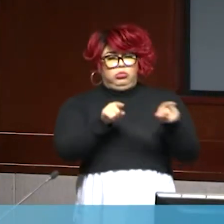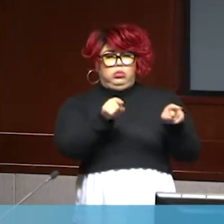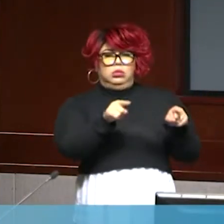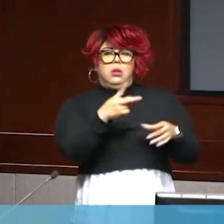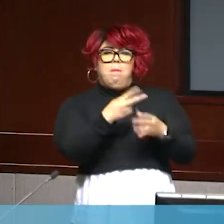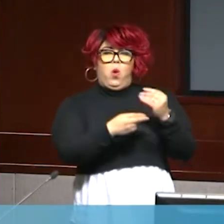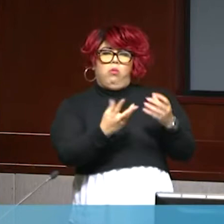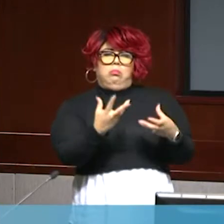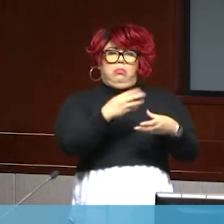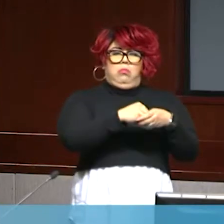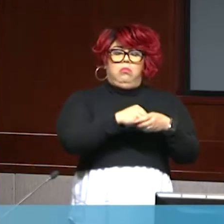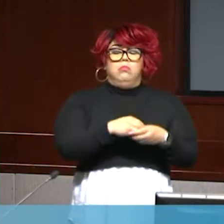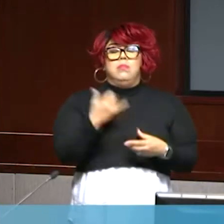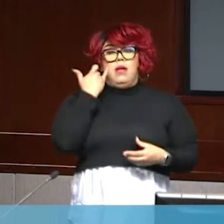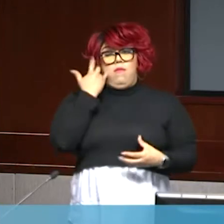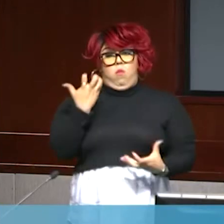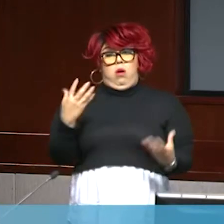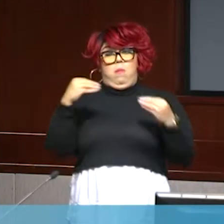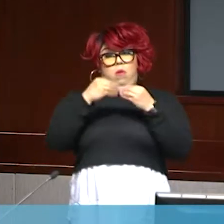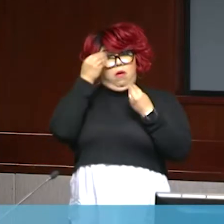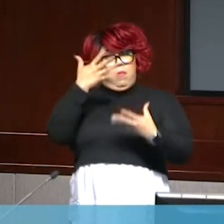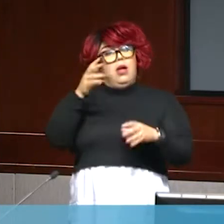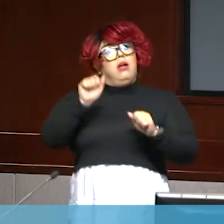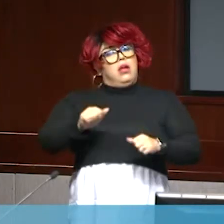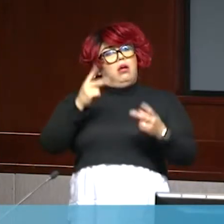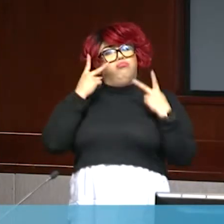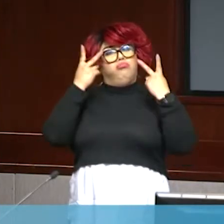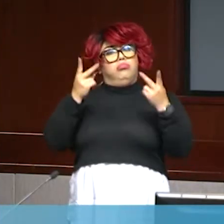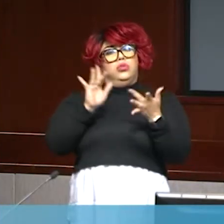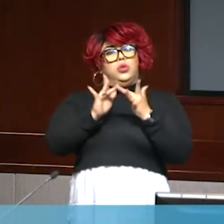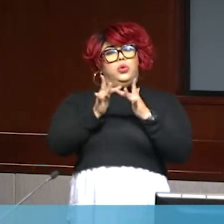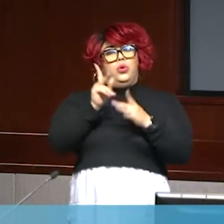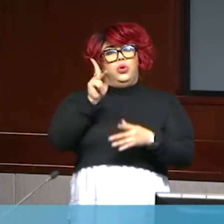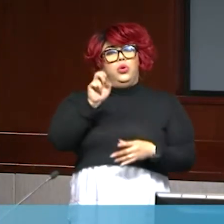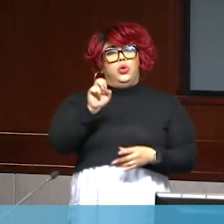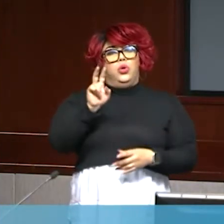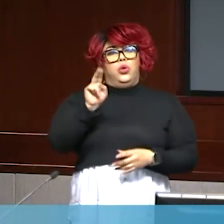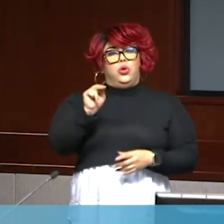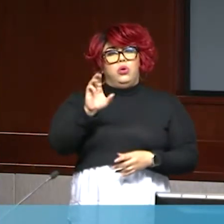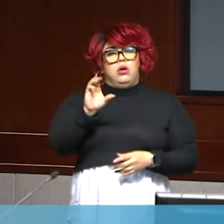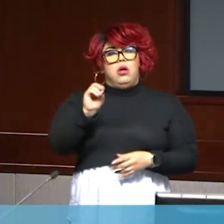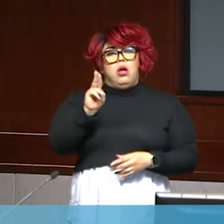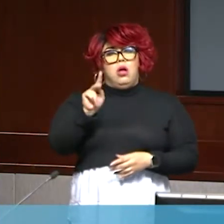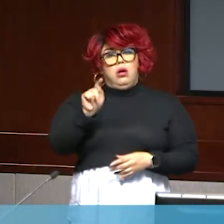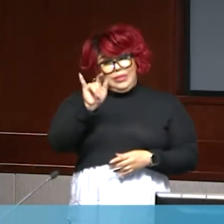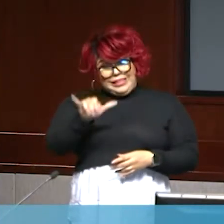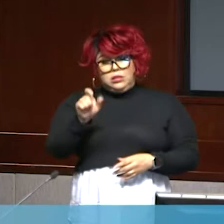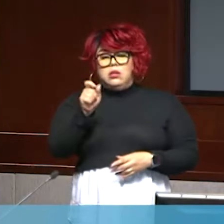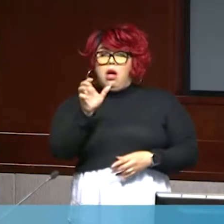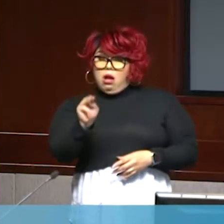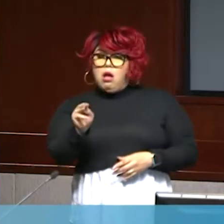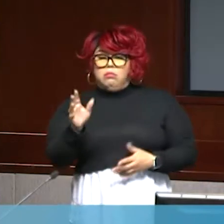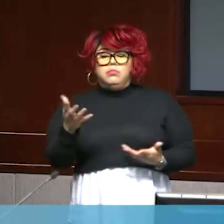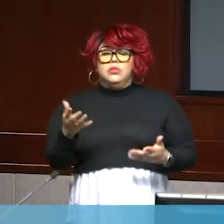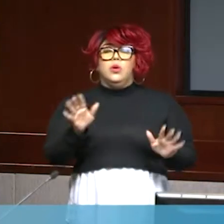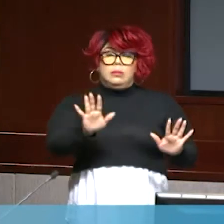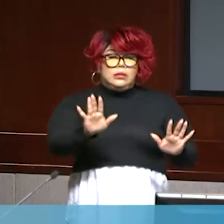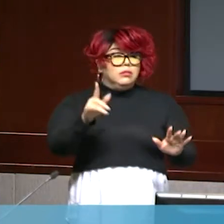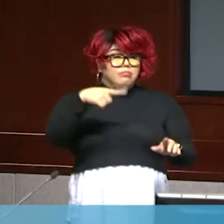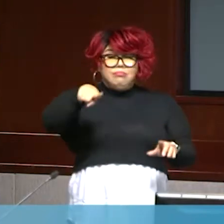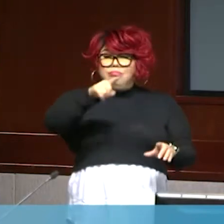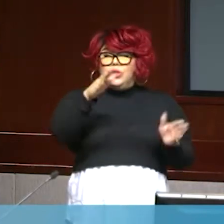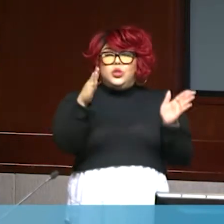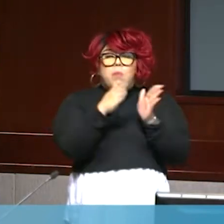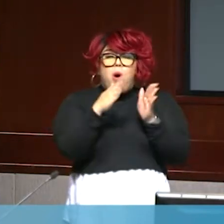For information on this, you can go to kerncounty.com. I would please ask all small businesses